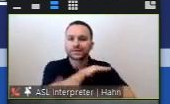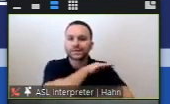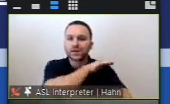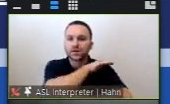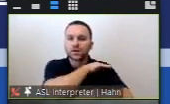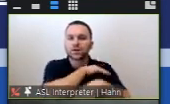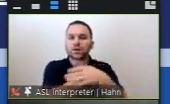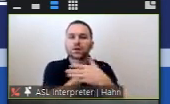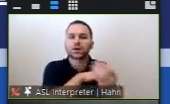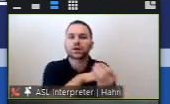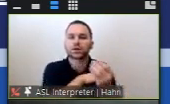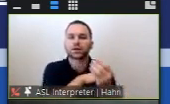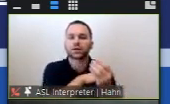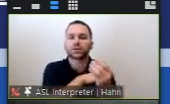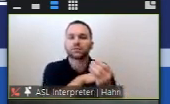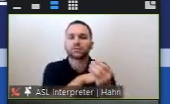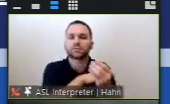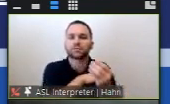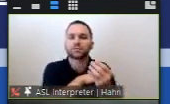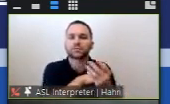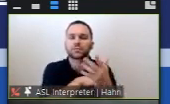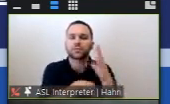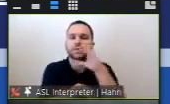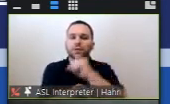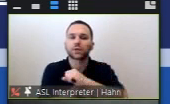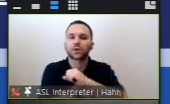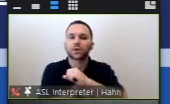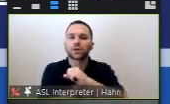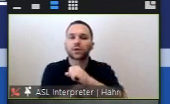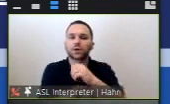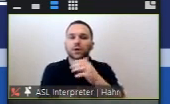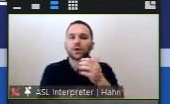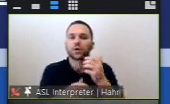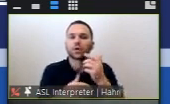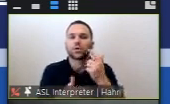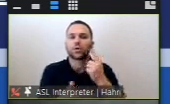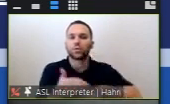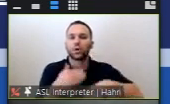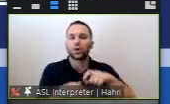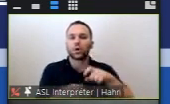and I guess also what should the public be looking for